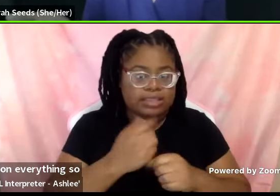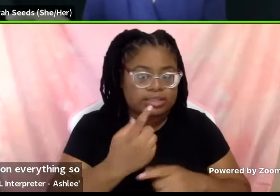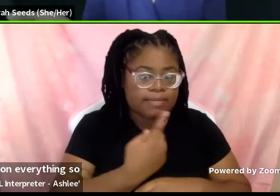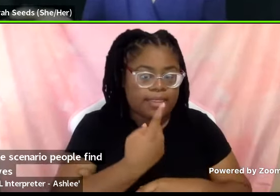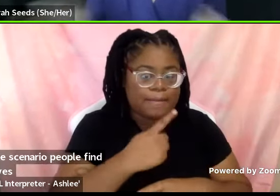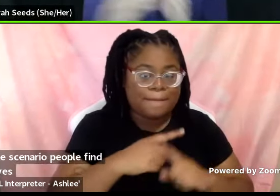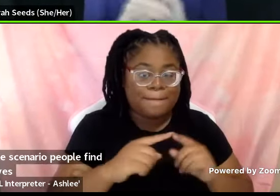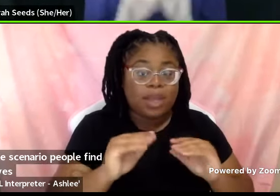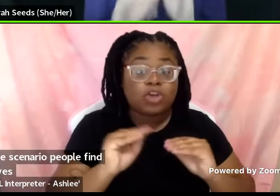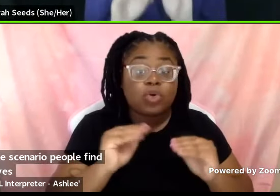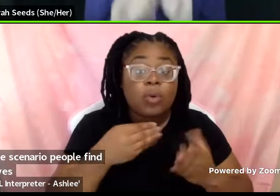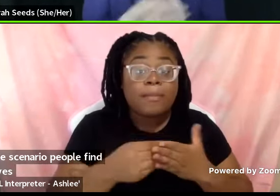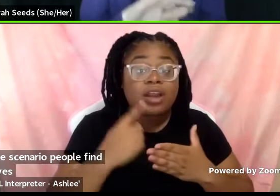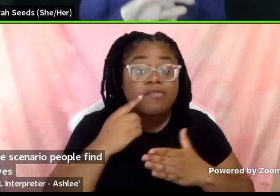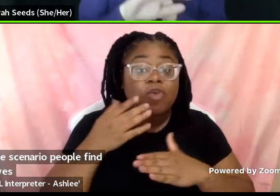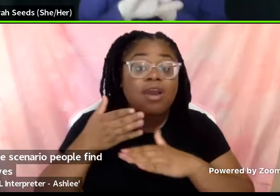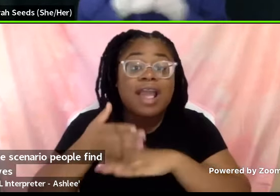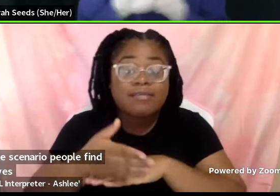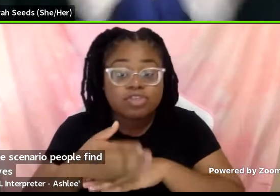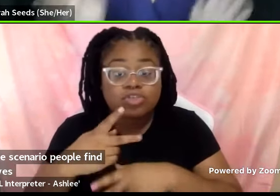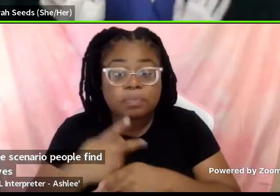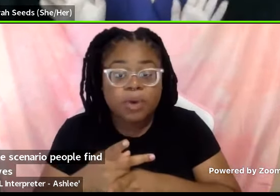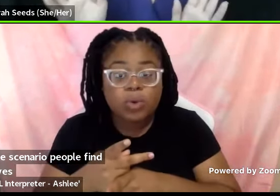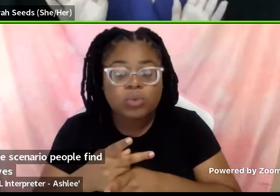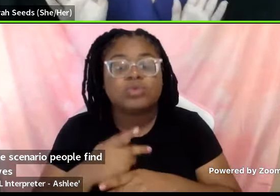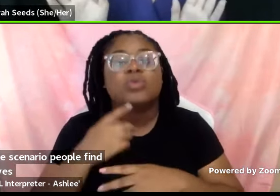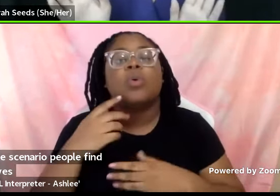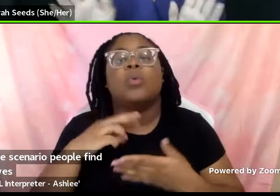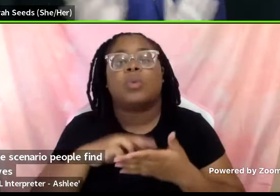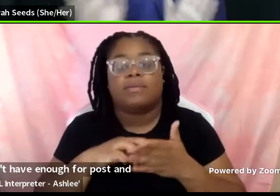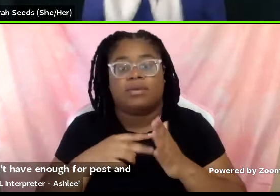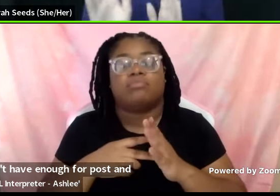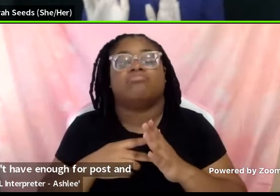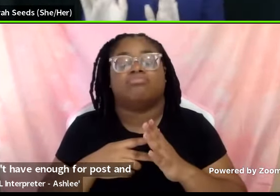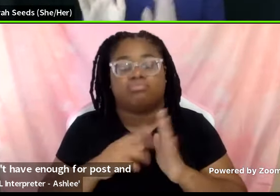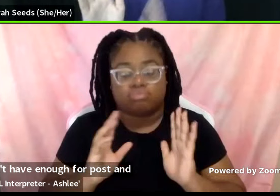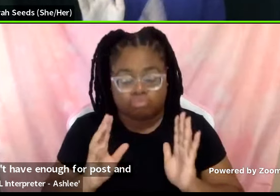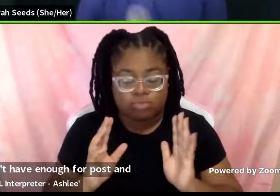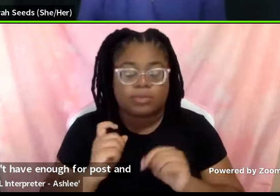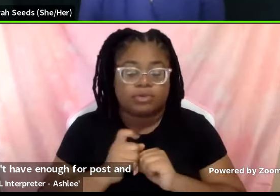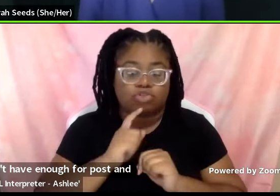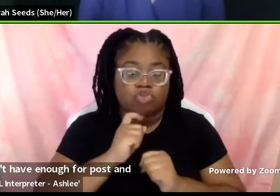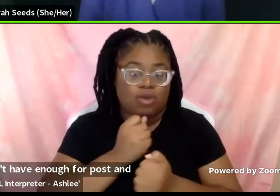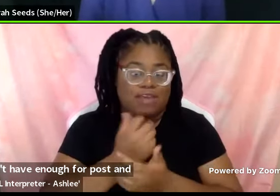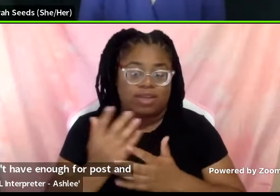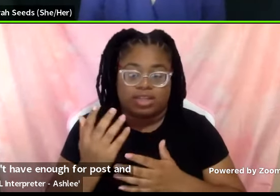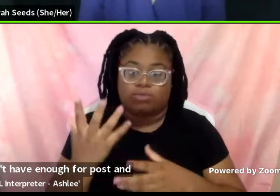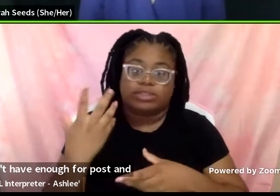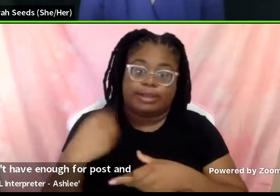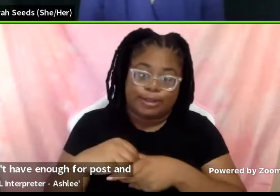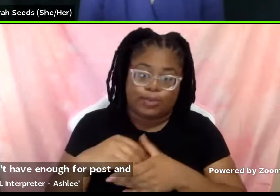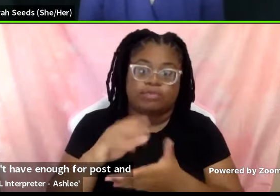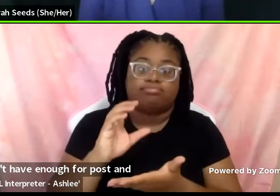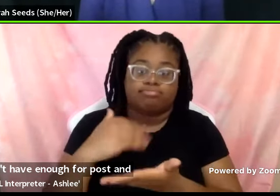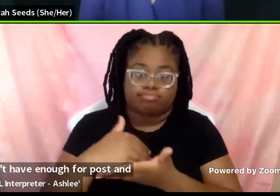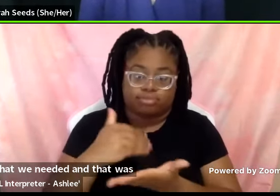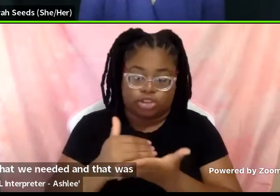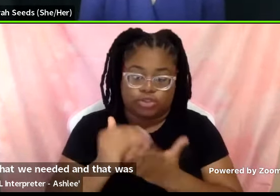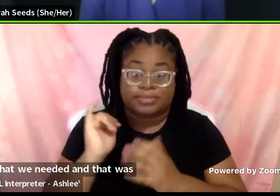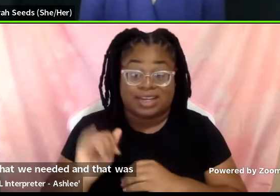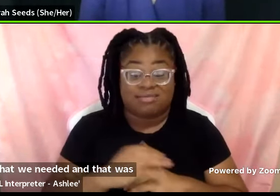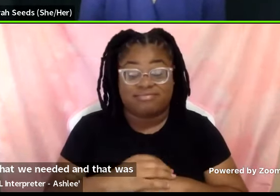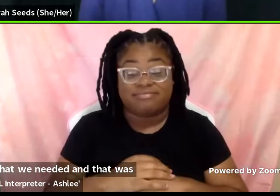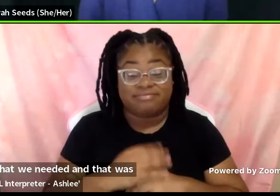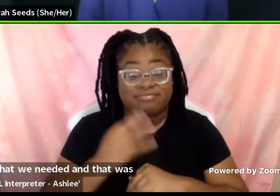enough for post. And we made sure we had everything that we needed. So that was an experience. And then it was